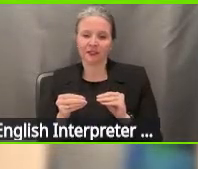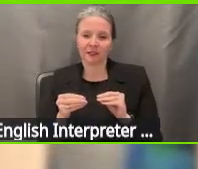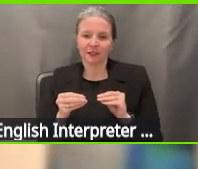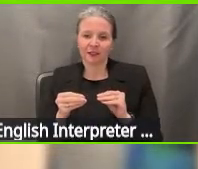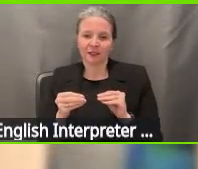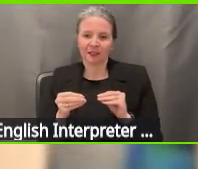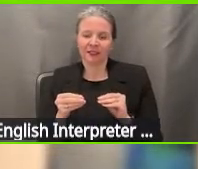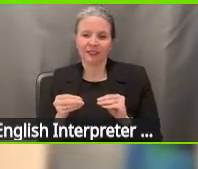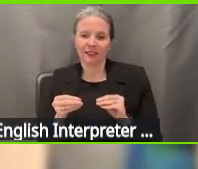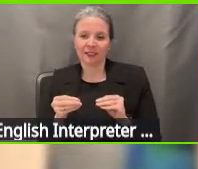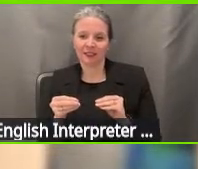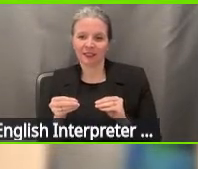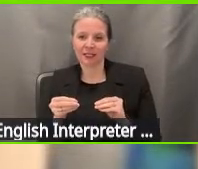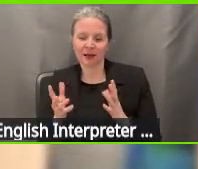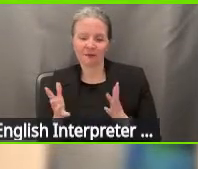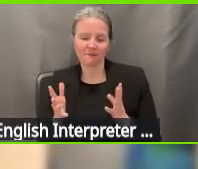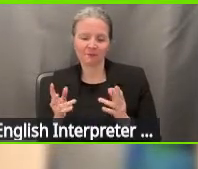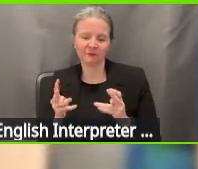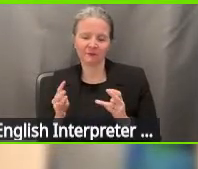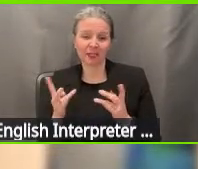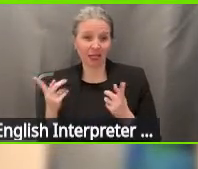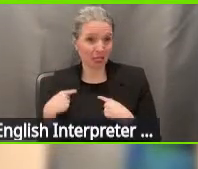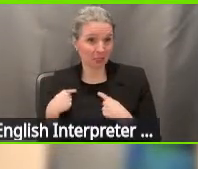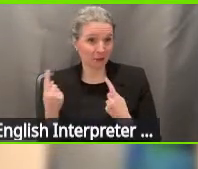You know, it's been a